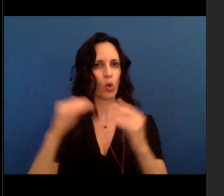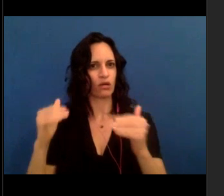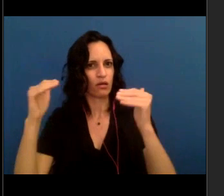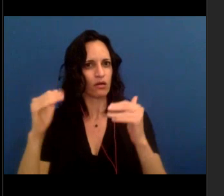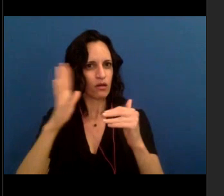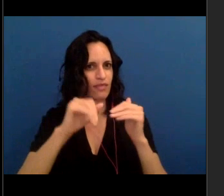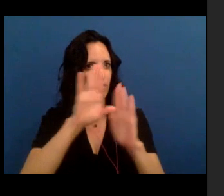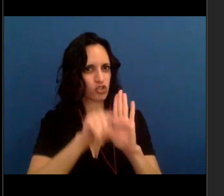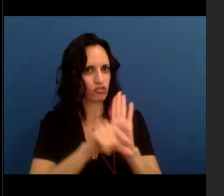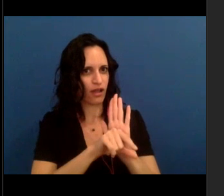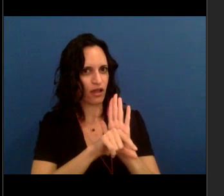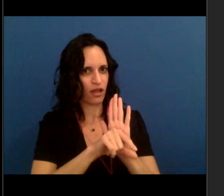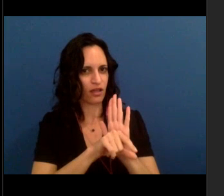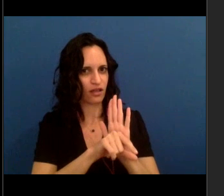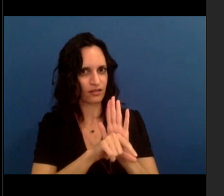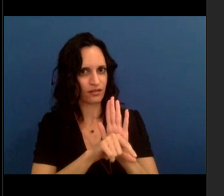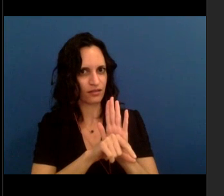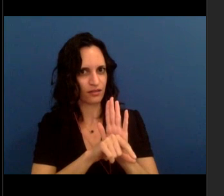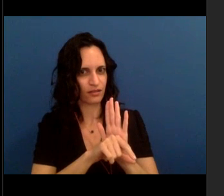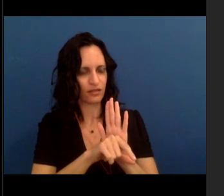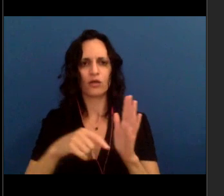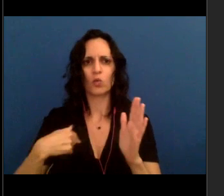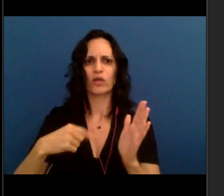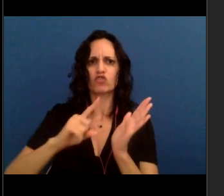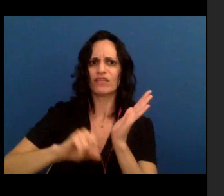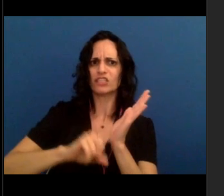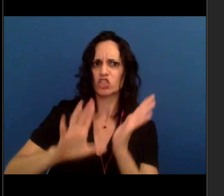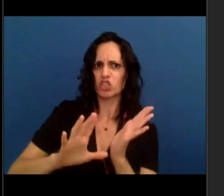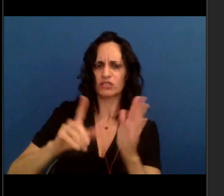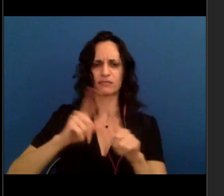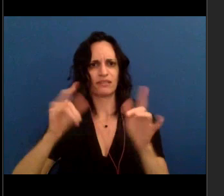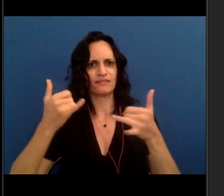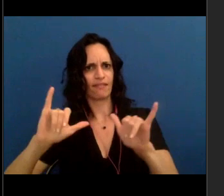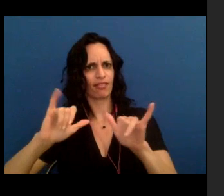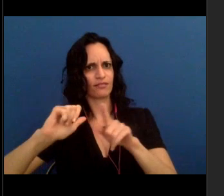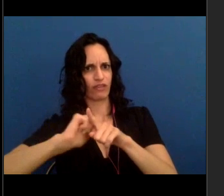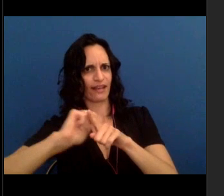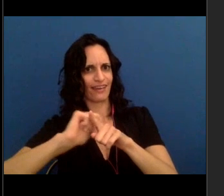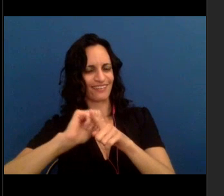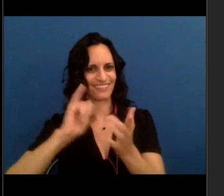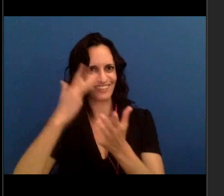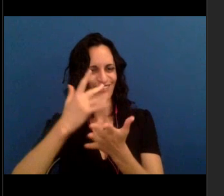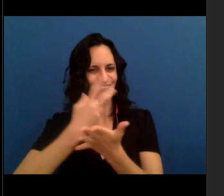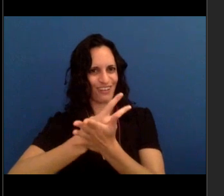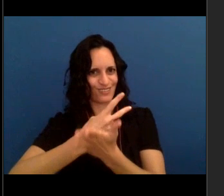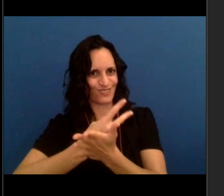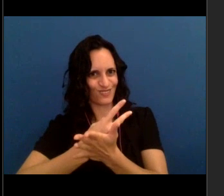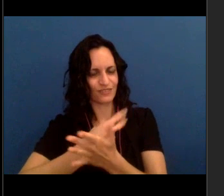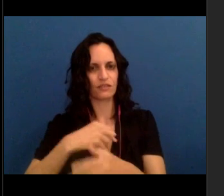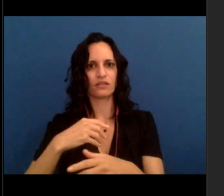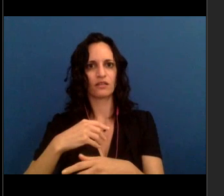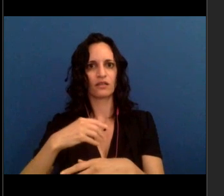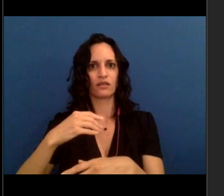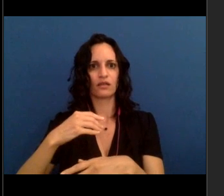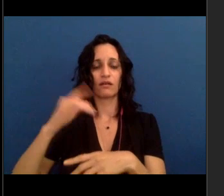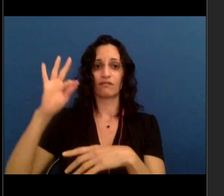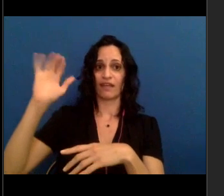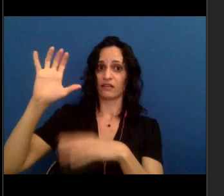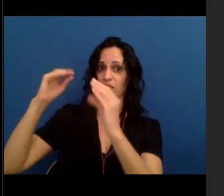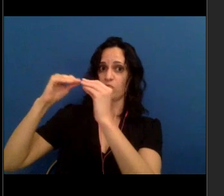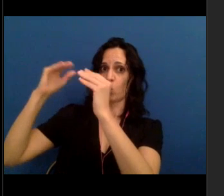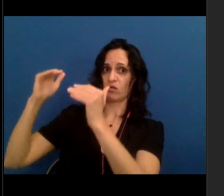undergraduates. We're researchers, but we're in training still, right? That's why we're in grad school. We're considered less skilled than faculty, but at the same